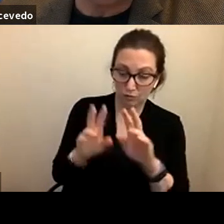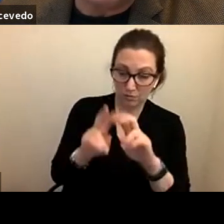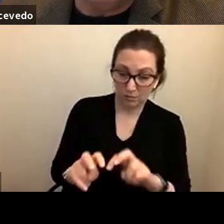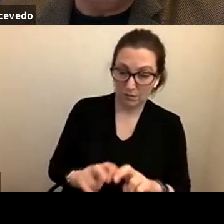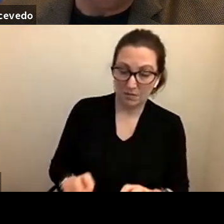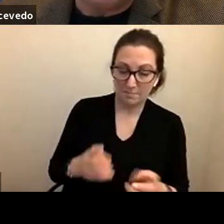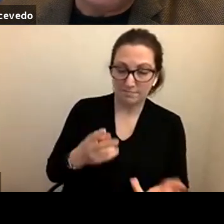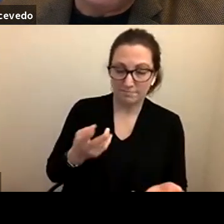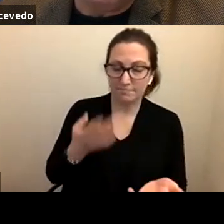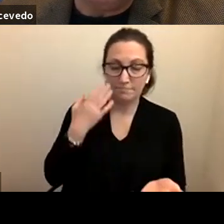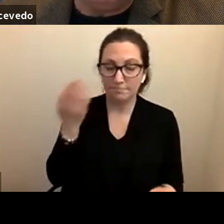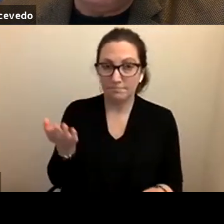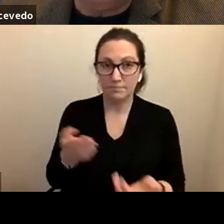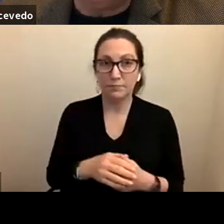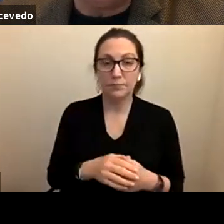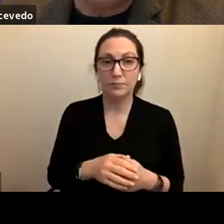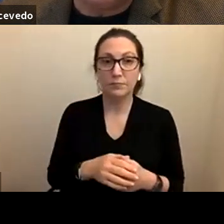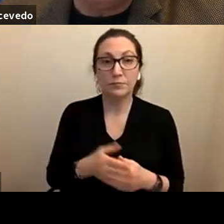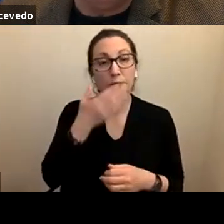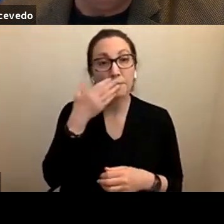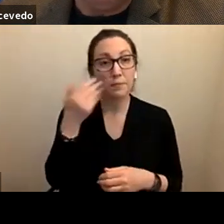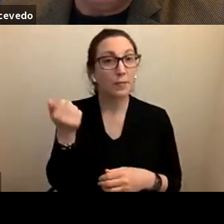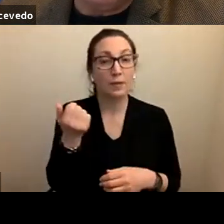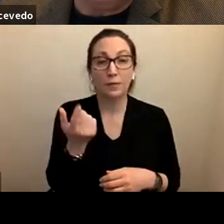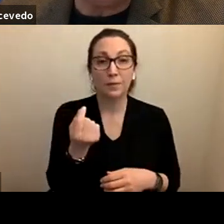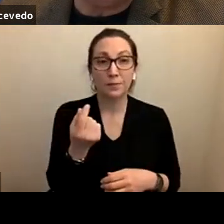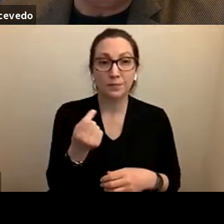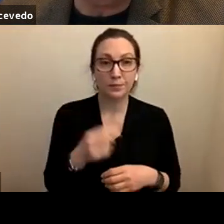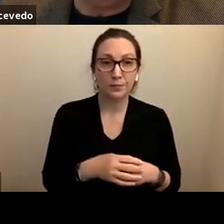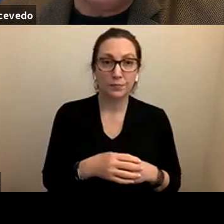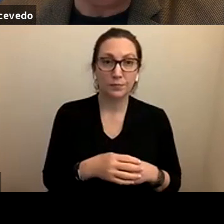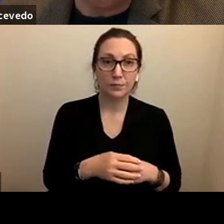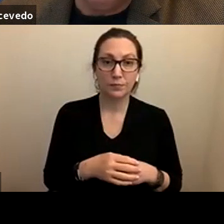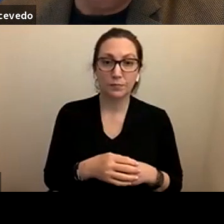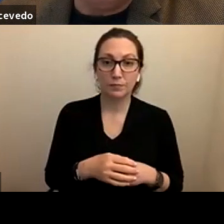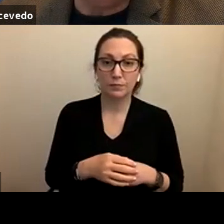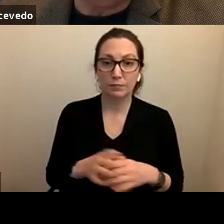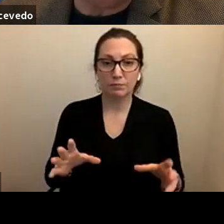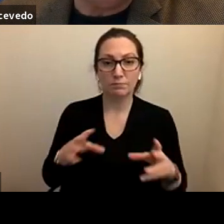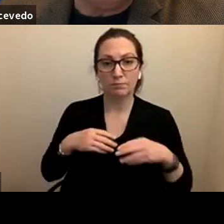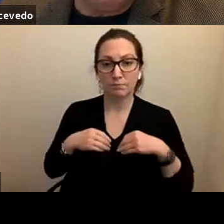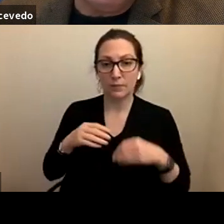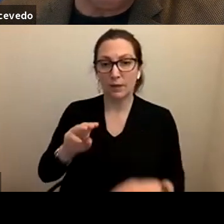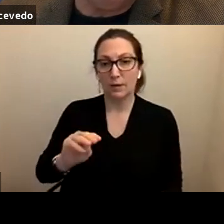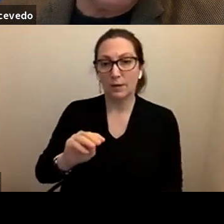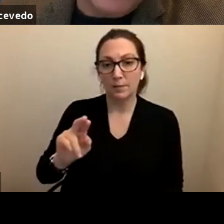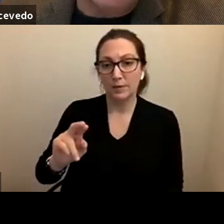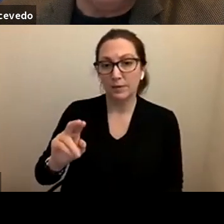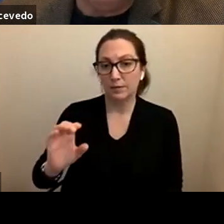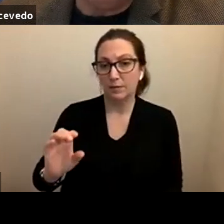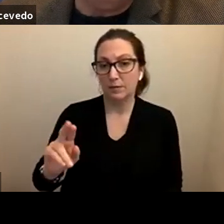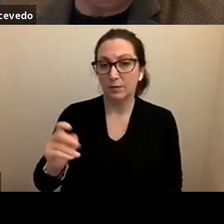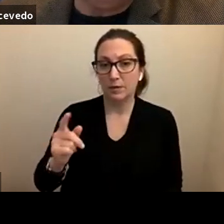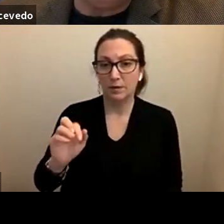more instructive would be, and just taking Mr. Gregory's advice, more instructive would be to look